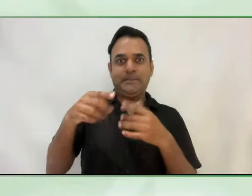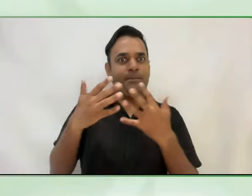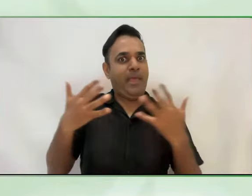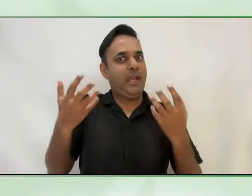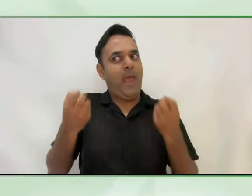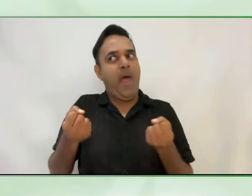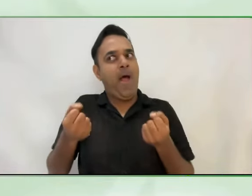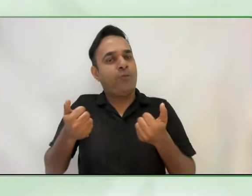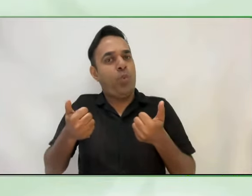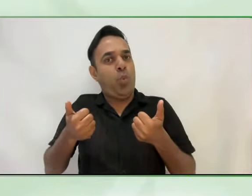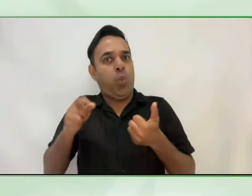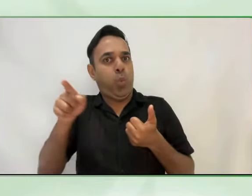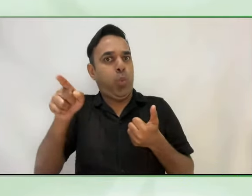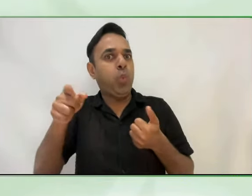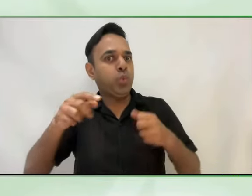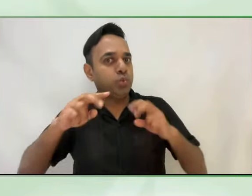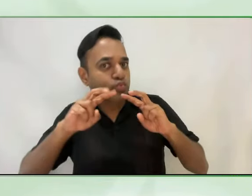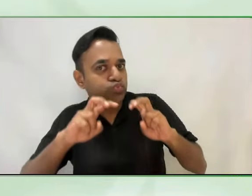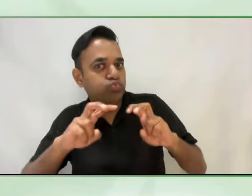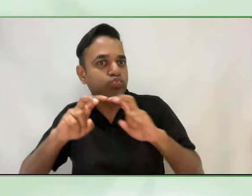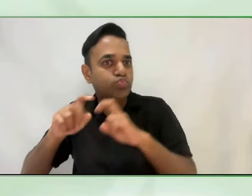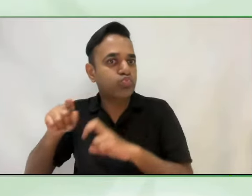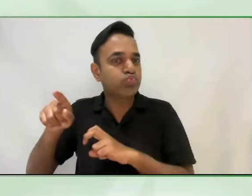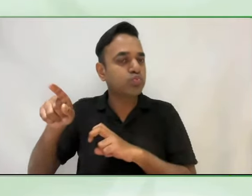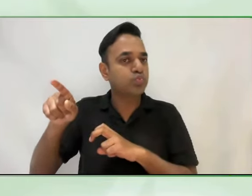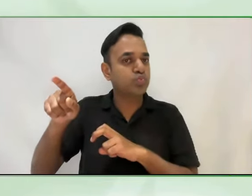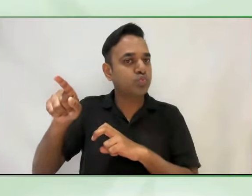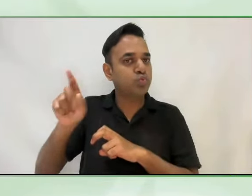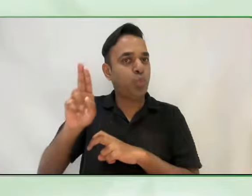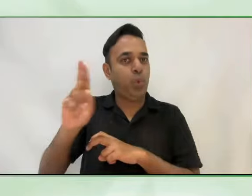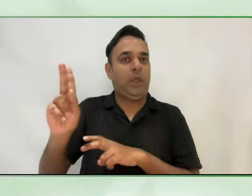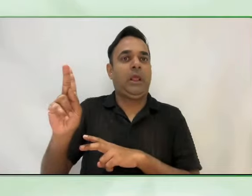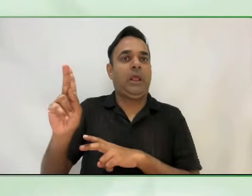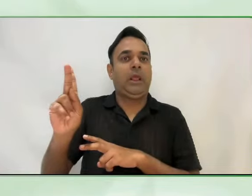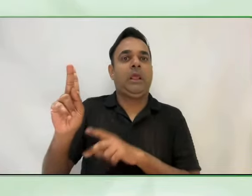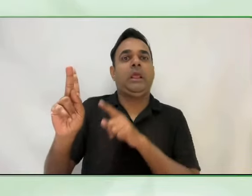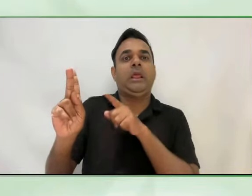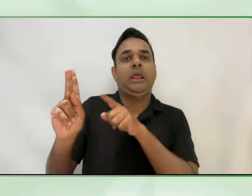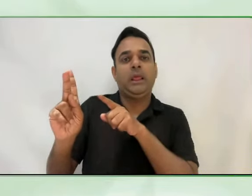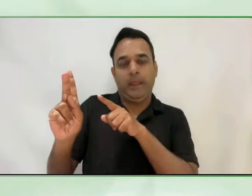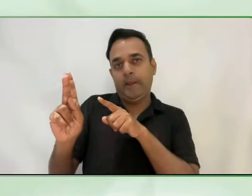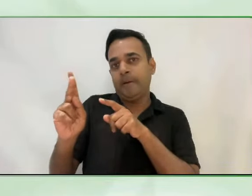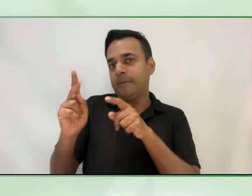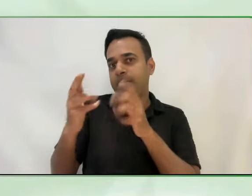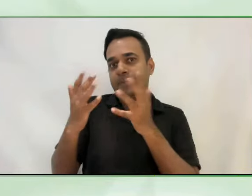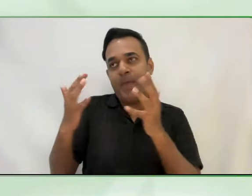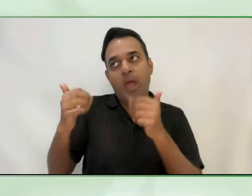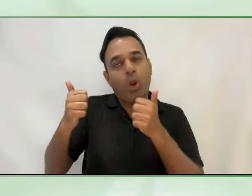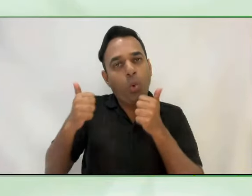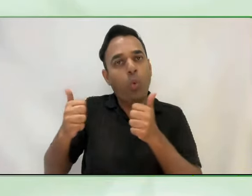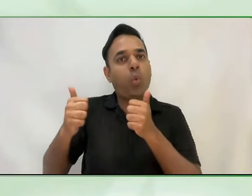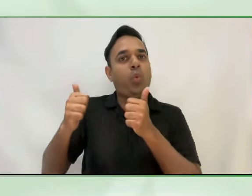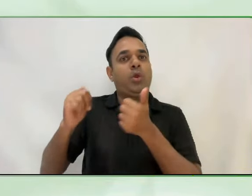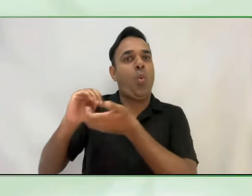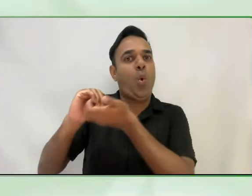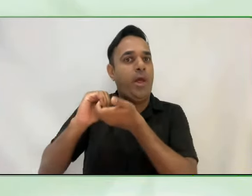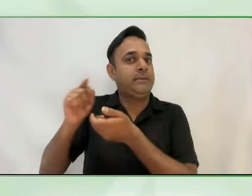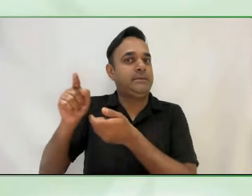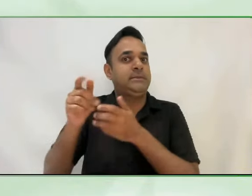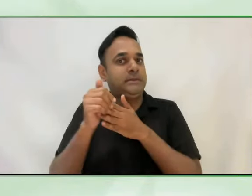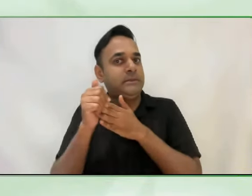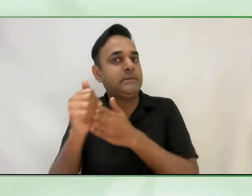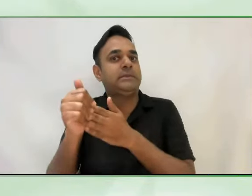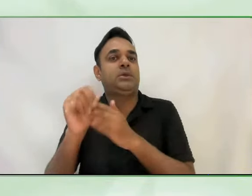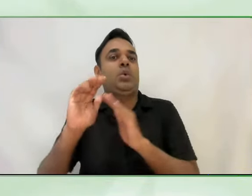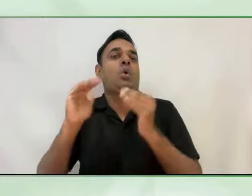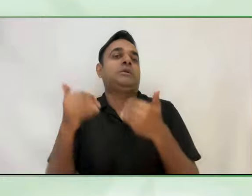take research and ensure that it makes a difference to the lives of autistic people. And so with that in mind, we've got some really clear goals